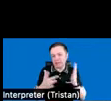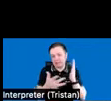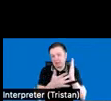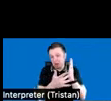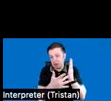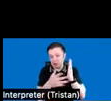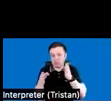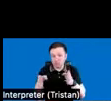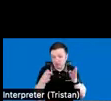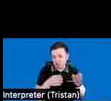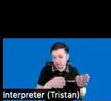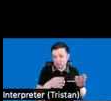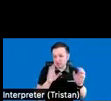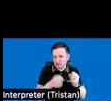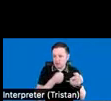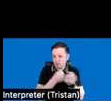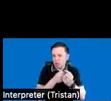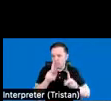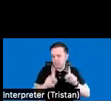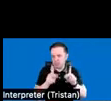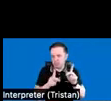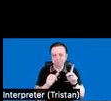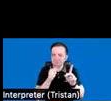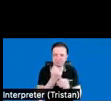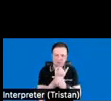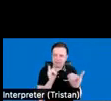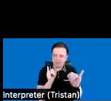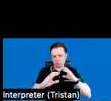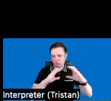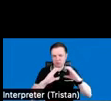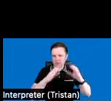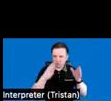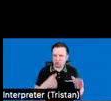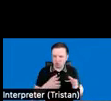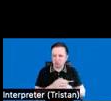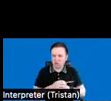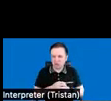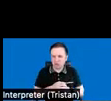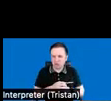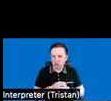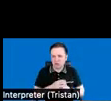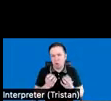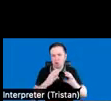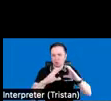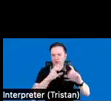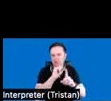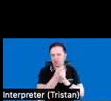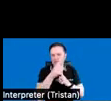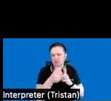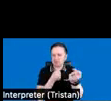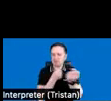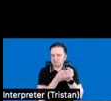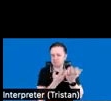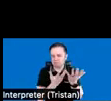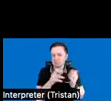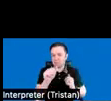strategies that can support people who are not independent communicators in or communicative situations. So AAC